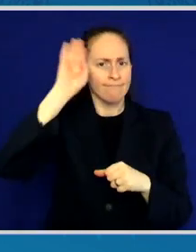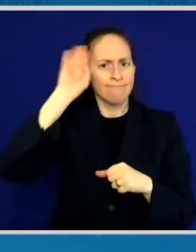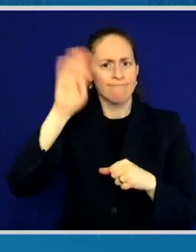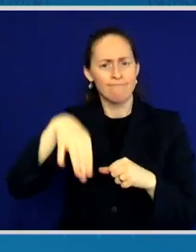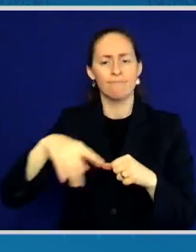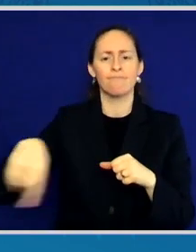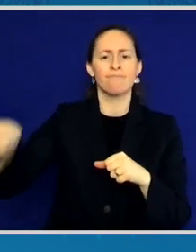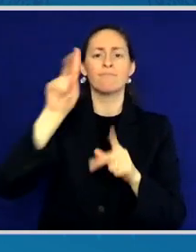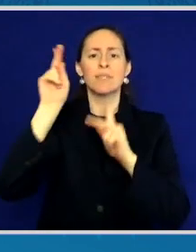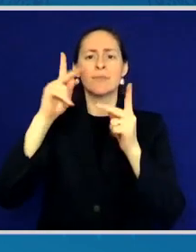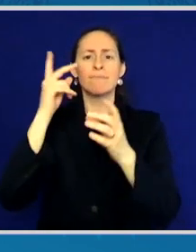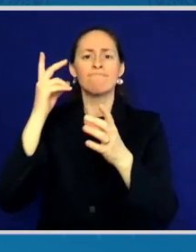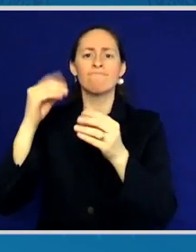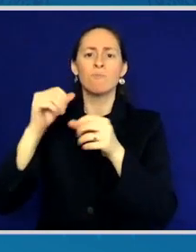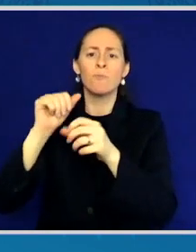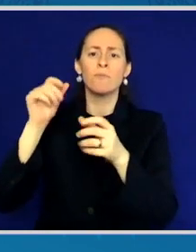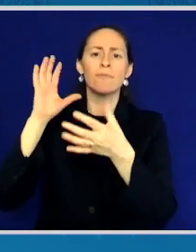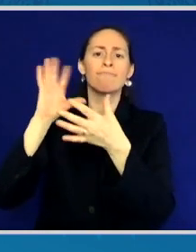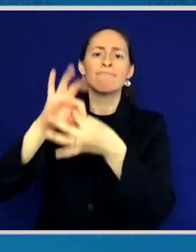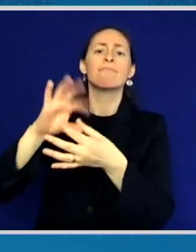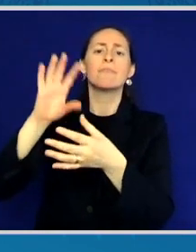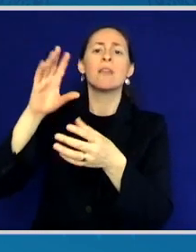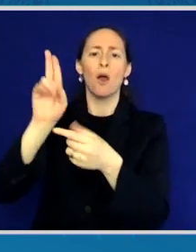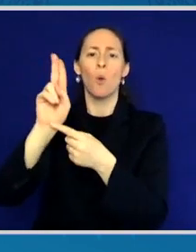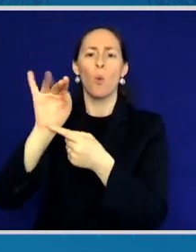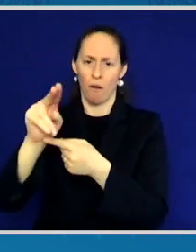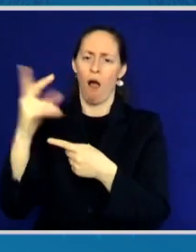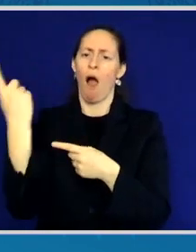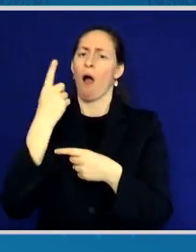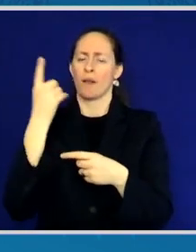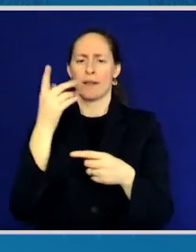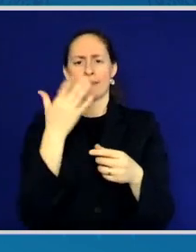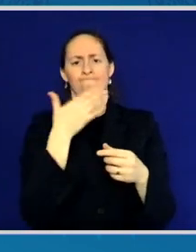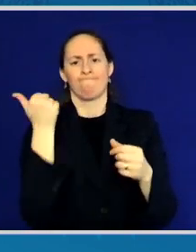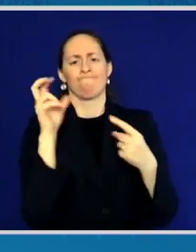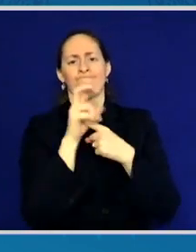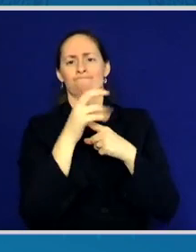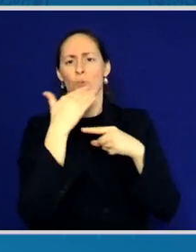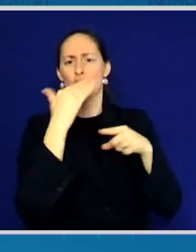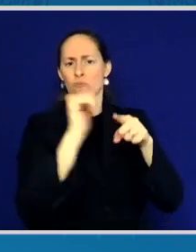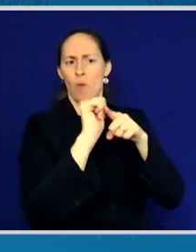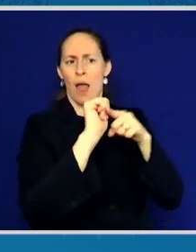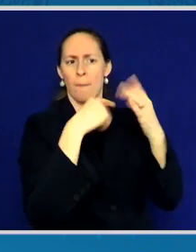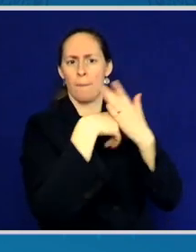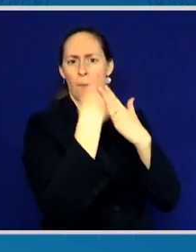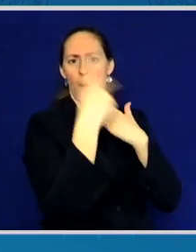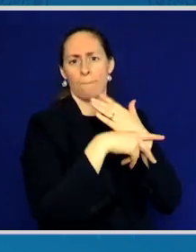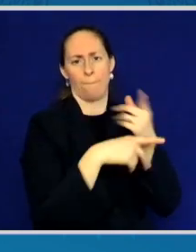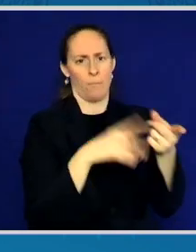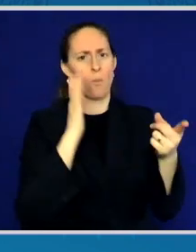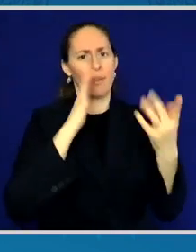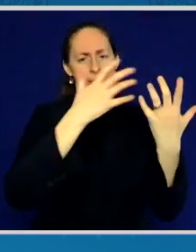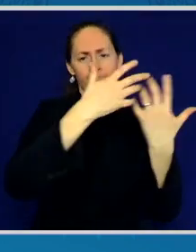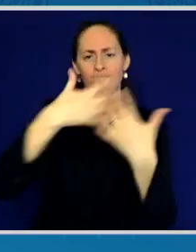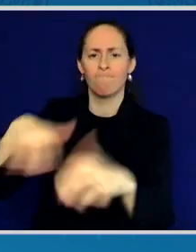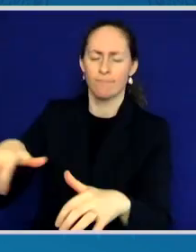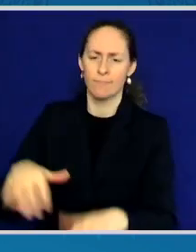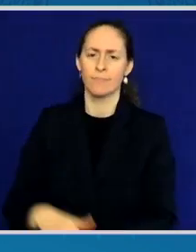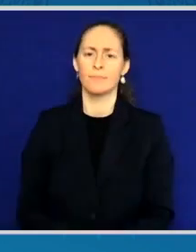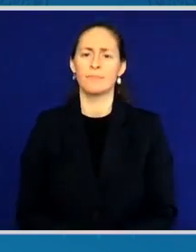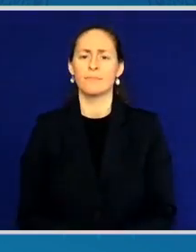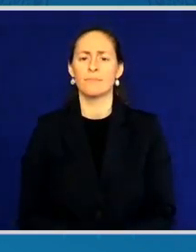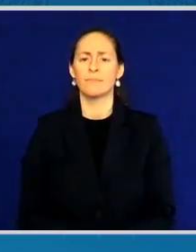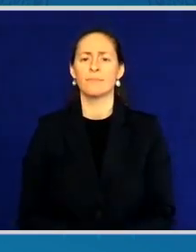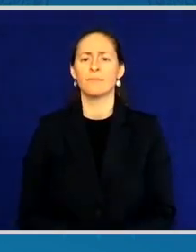some of the best apprenticeship and training programs available, and taking full advantage of that. But and in addition to that point, then, can you talk a little